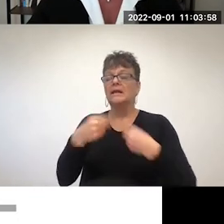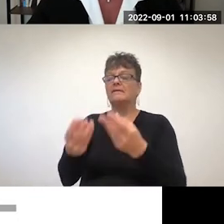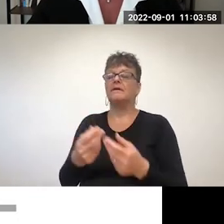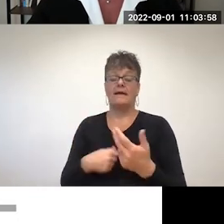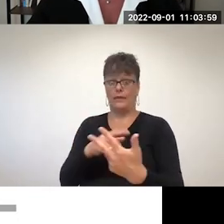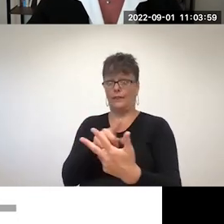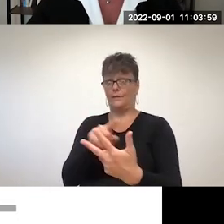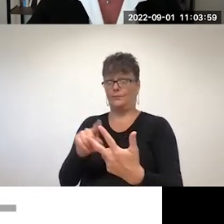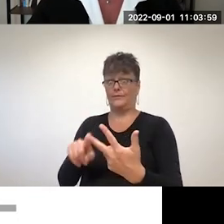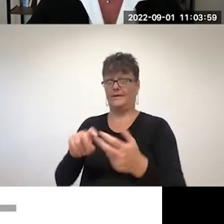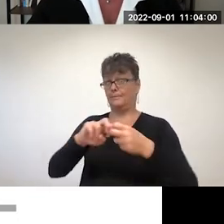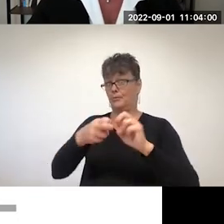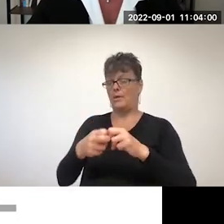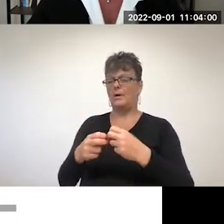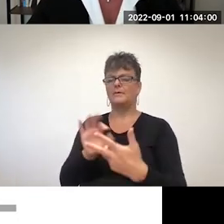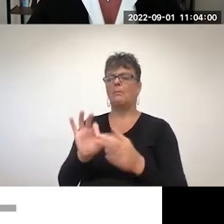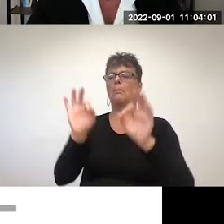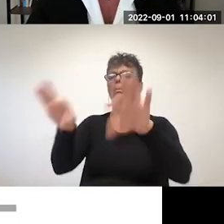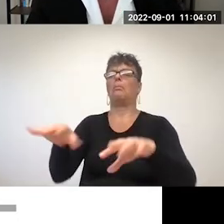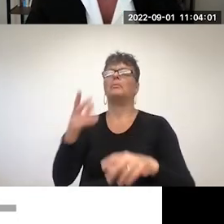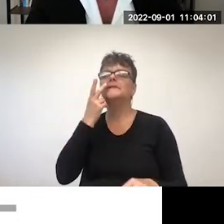may have experienced these concepts before.